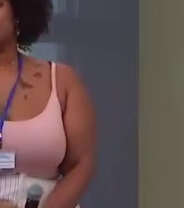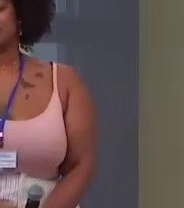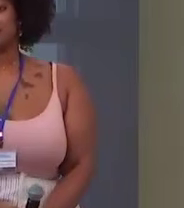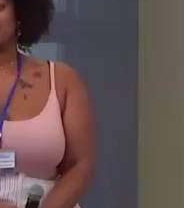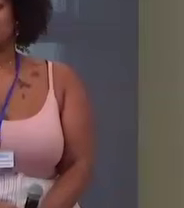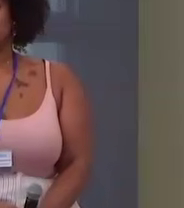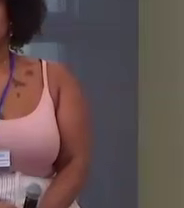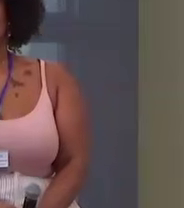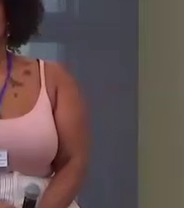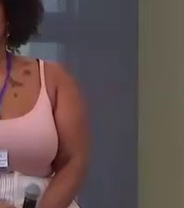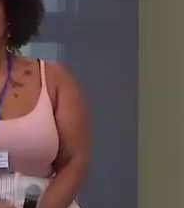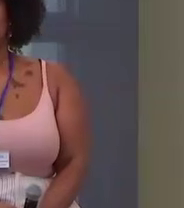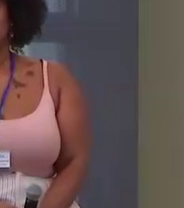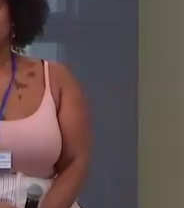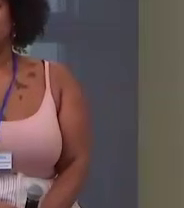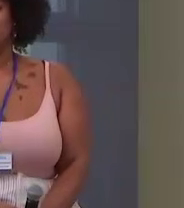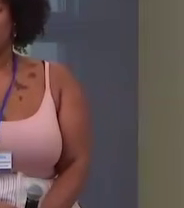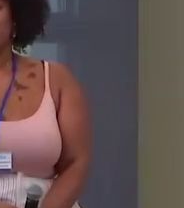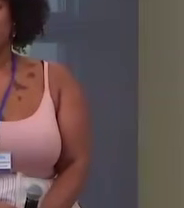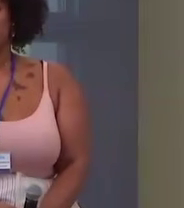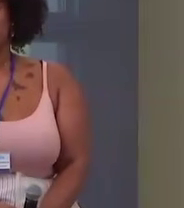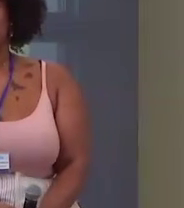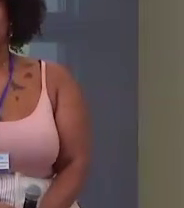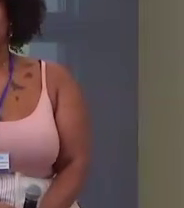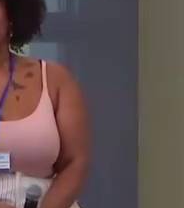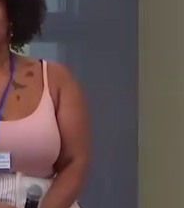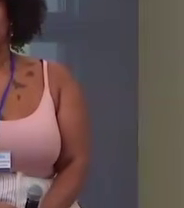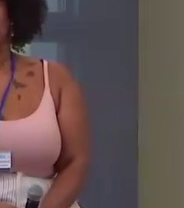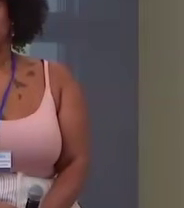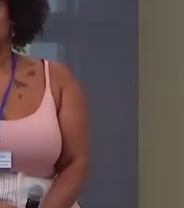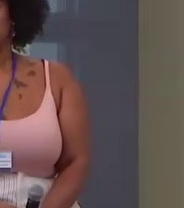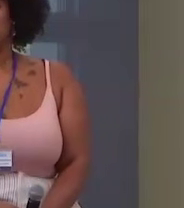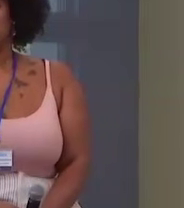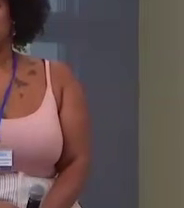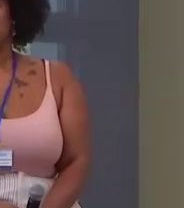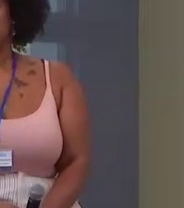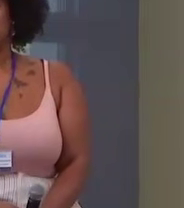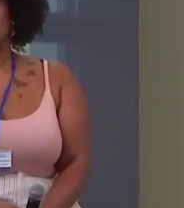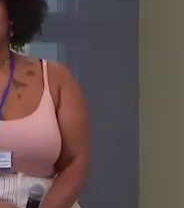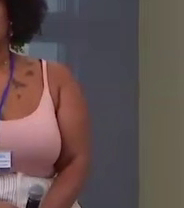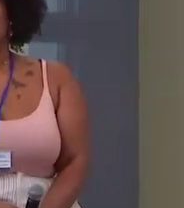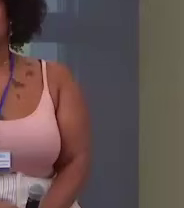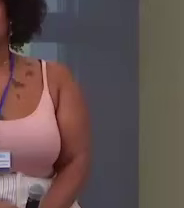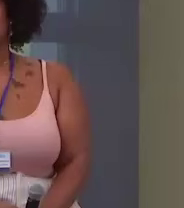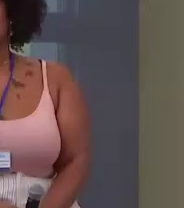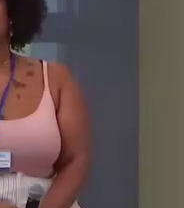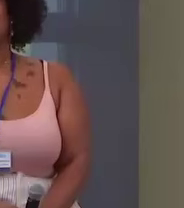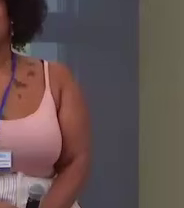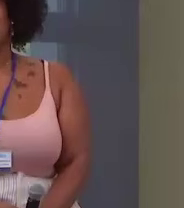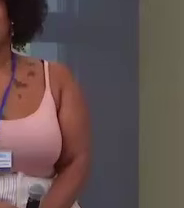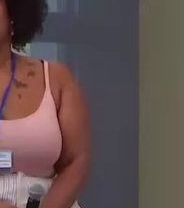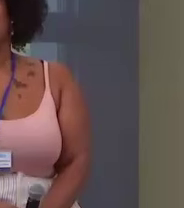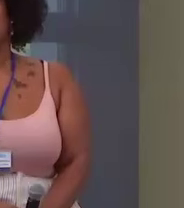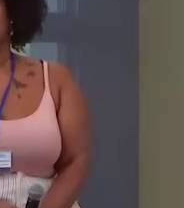to substantiate my life. And I'm really, really reluctant to share the fact that I